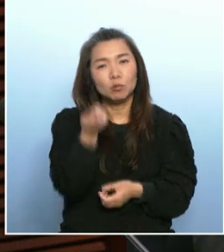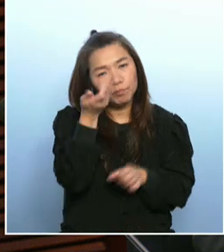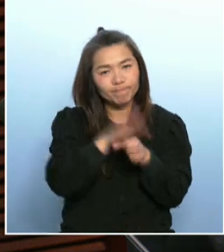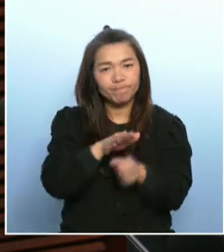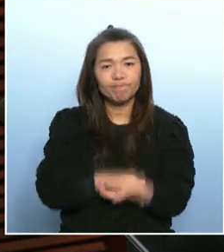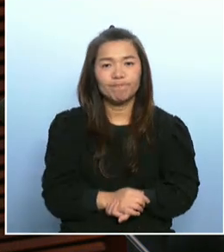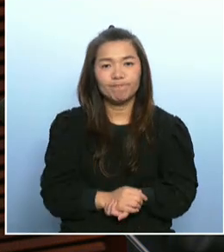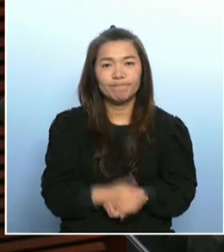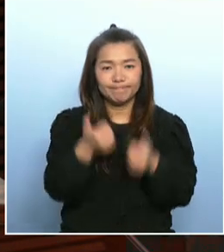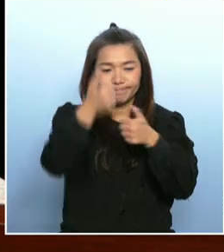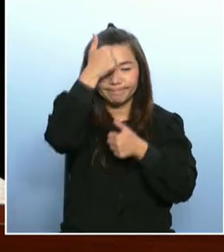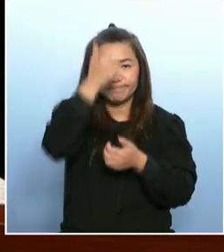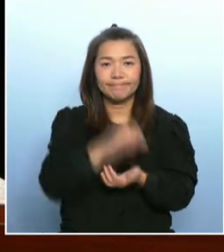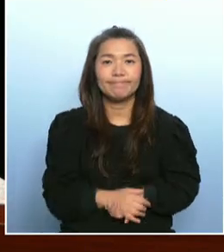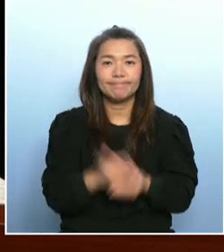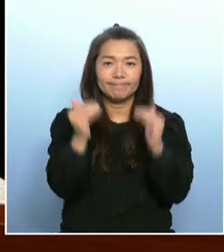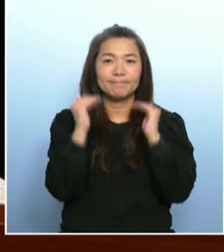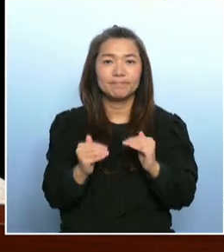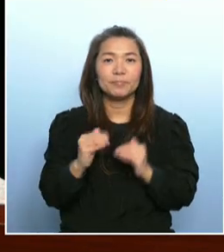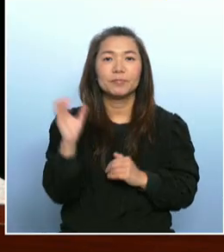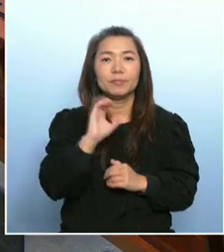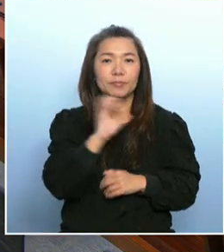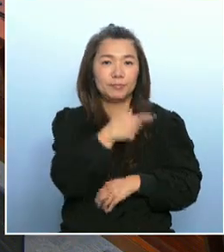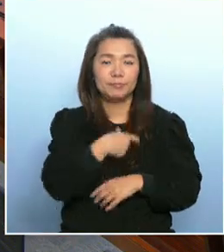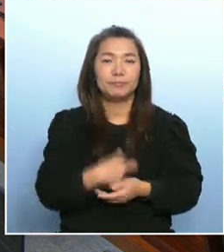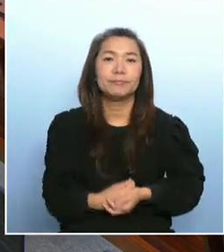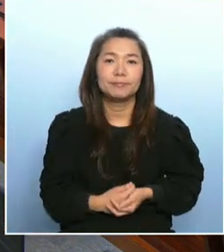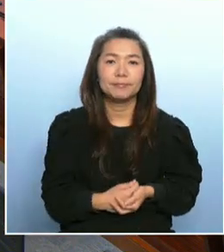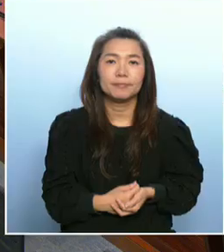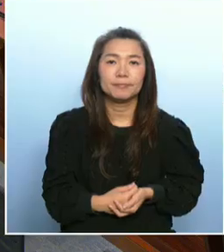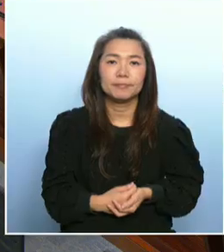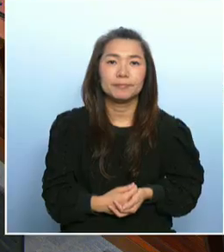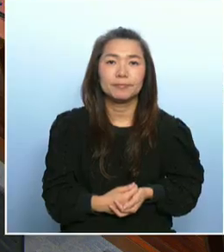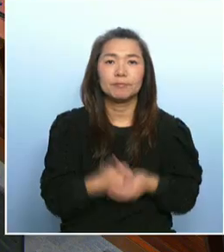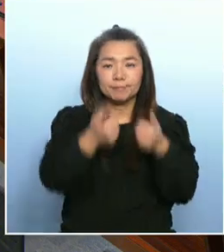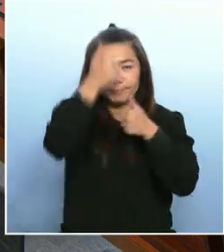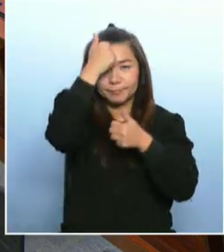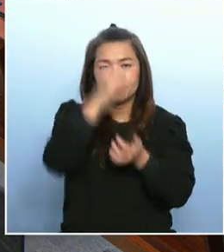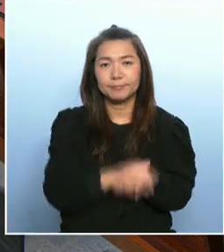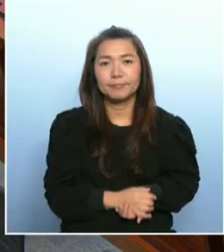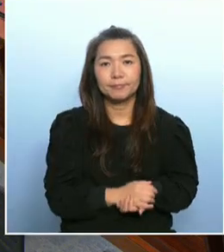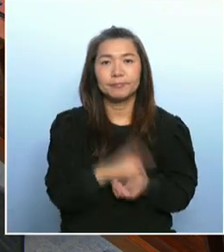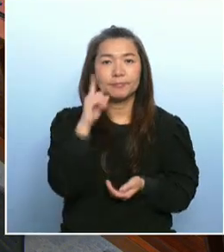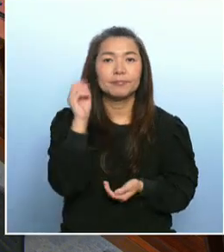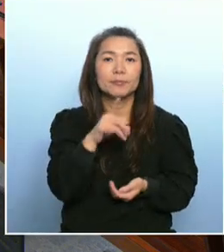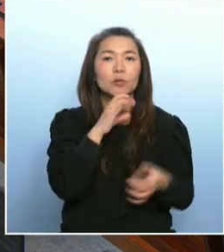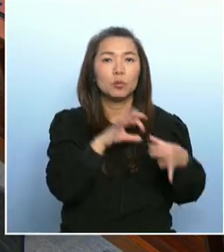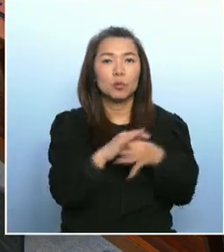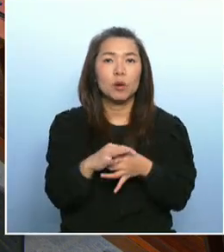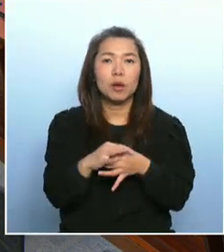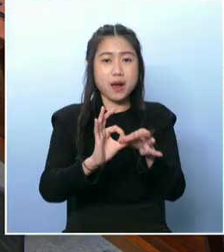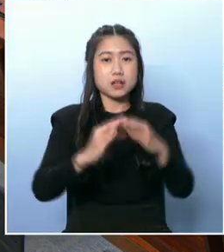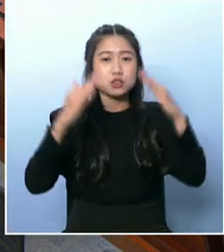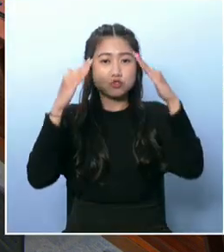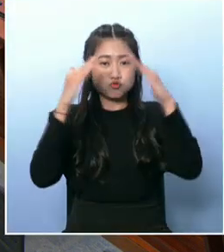So they are well supported, not just by the Day Community Care Center. Next, Mr. Vincent Chang. Thank